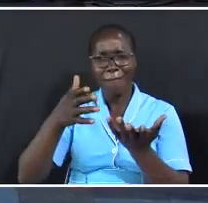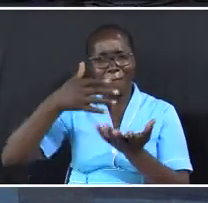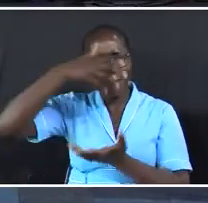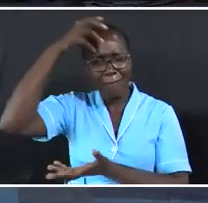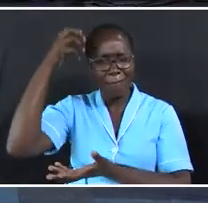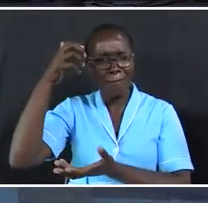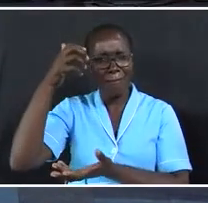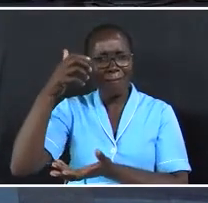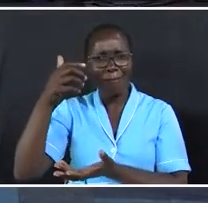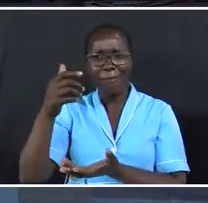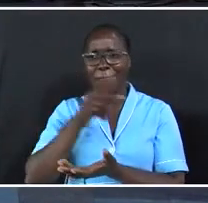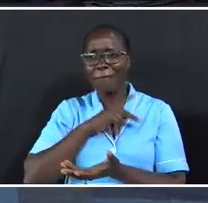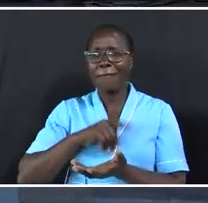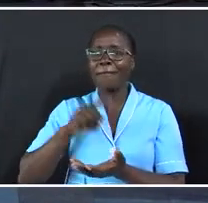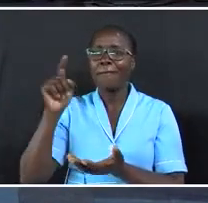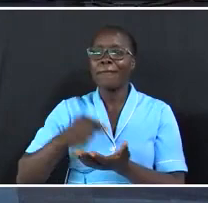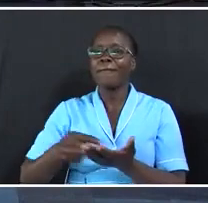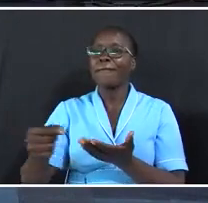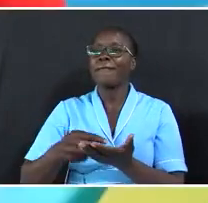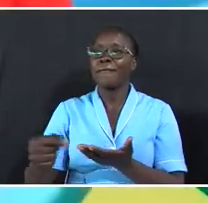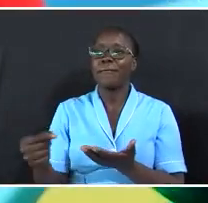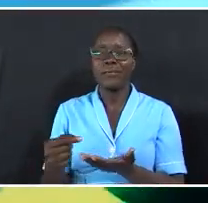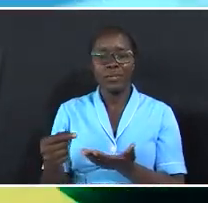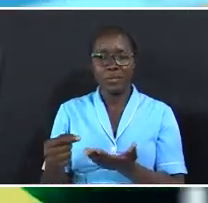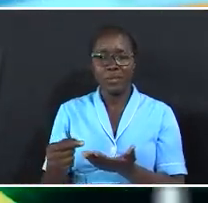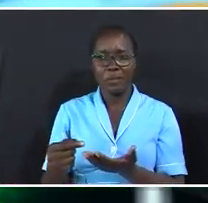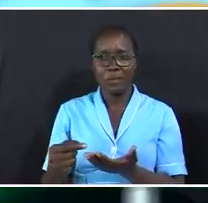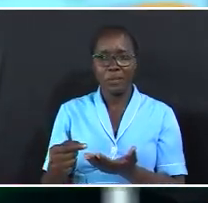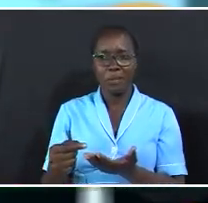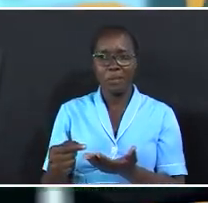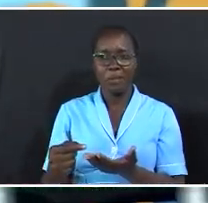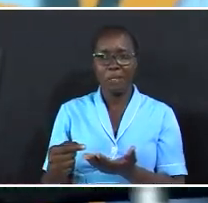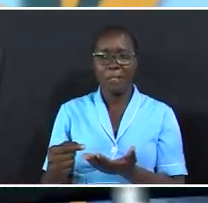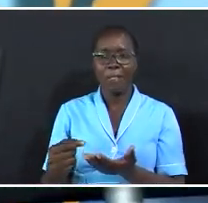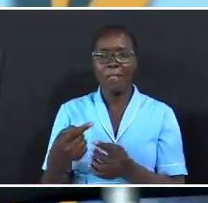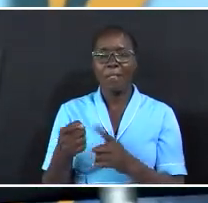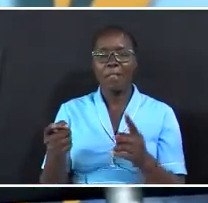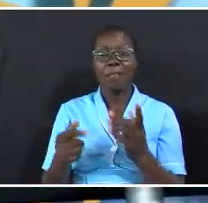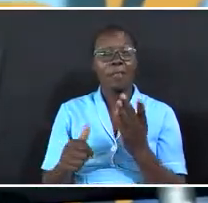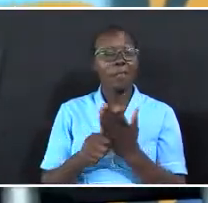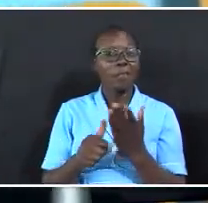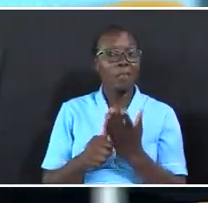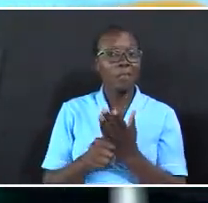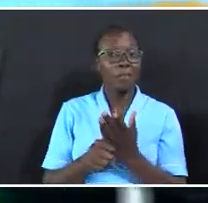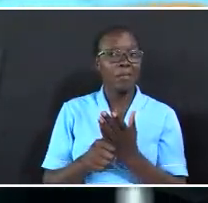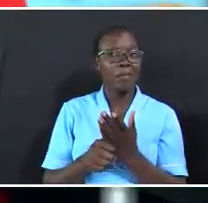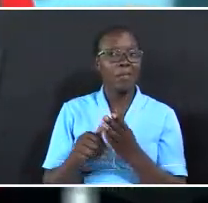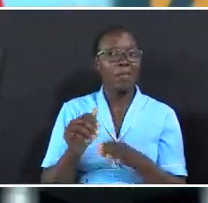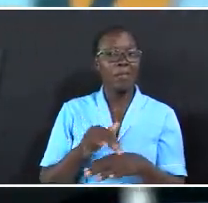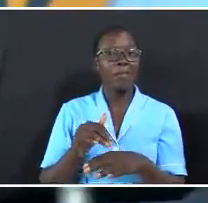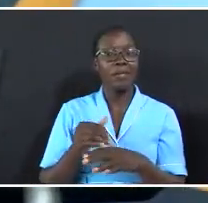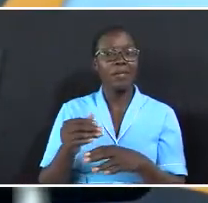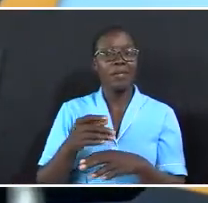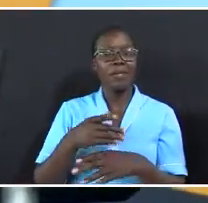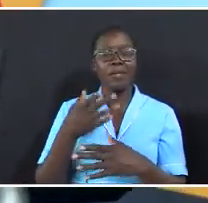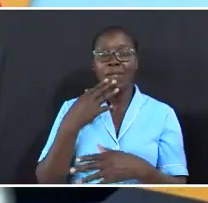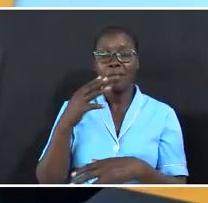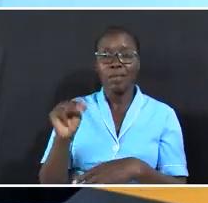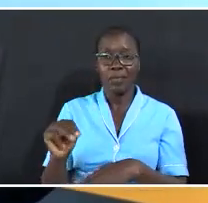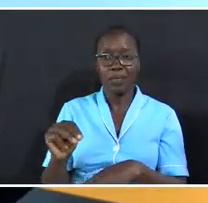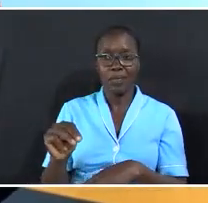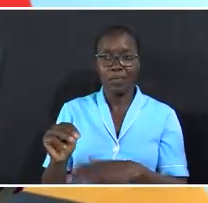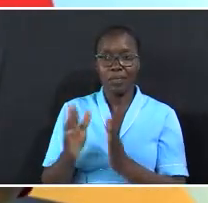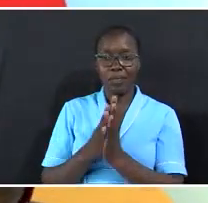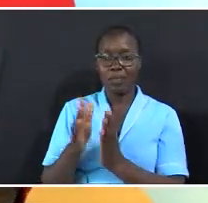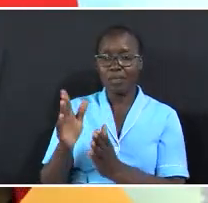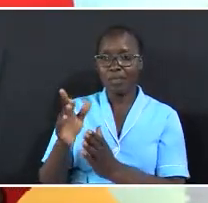had to sign that Daniel to be thrown in the lion's den. But I like the names that he calls Daniel. In